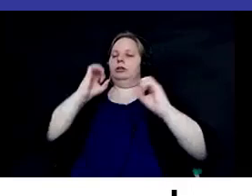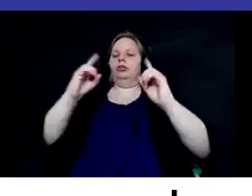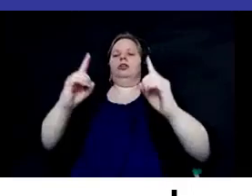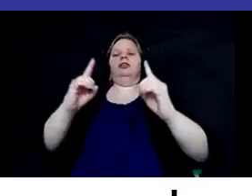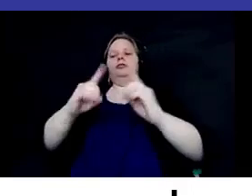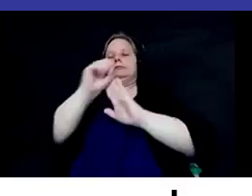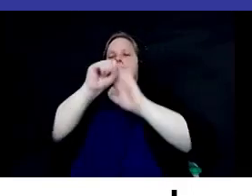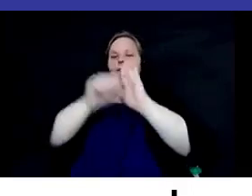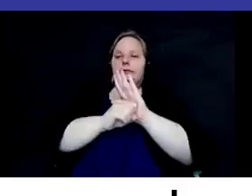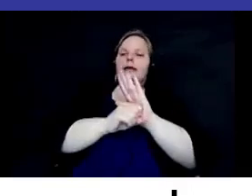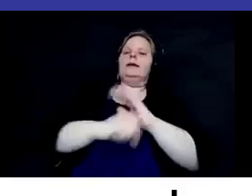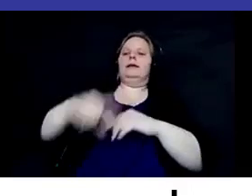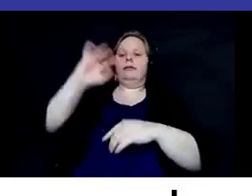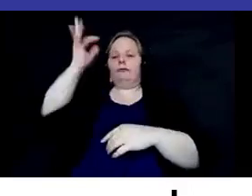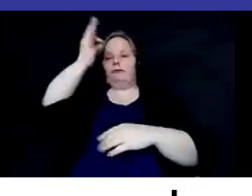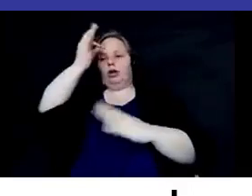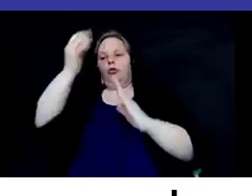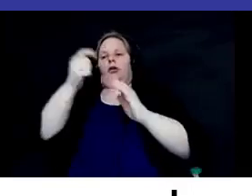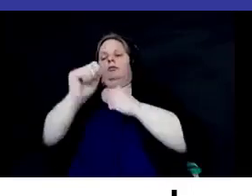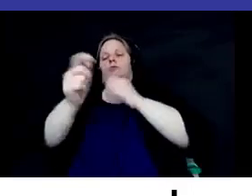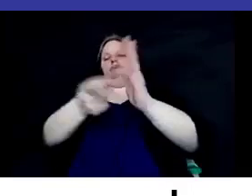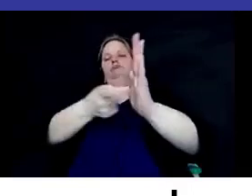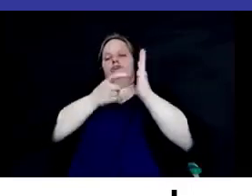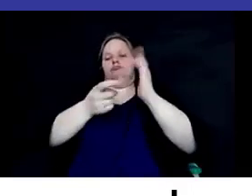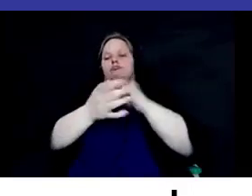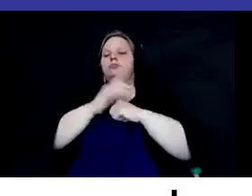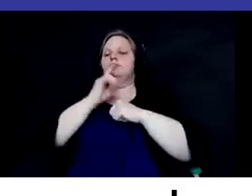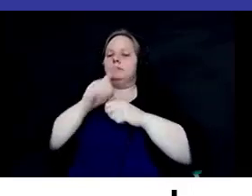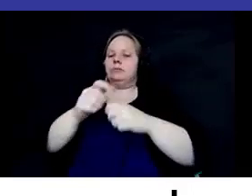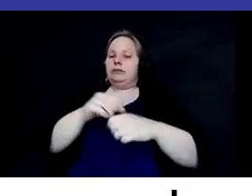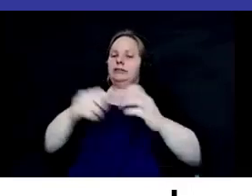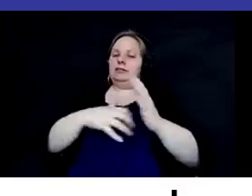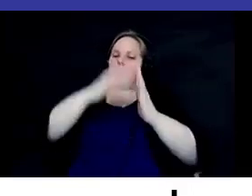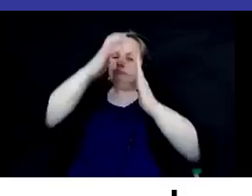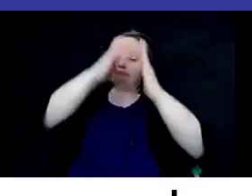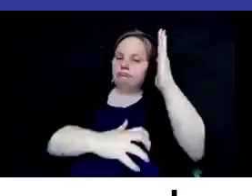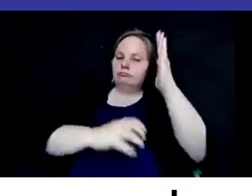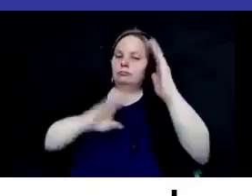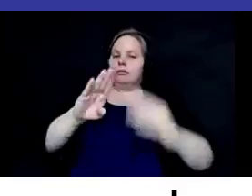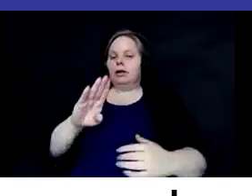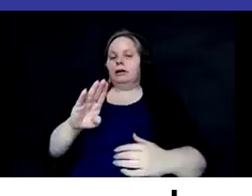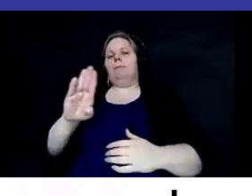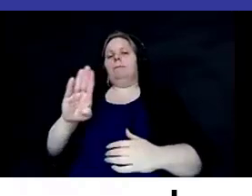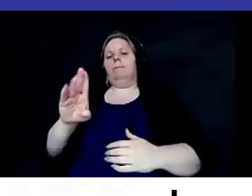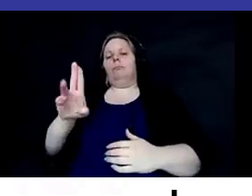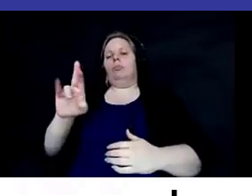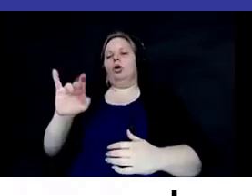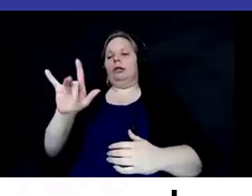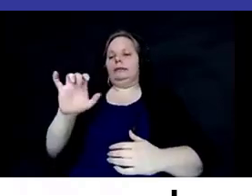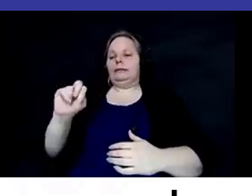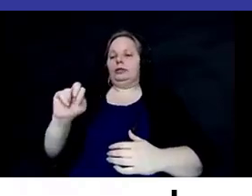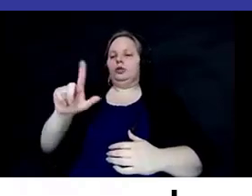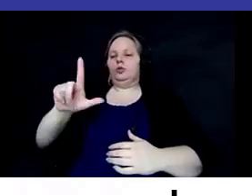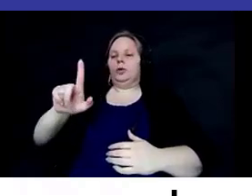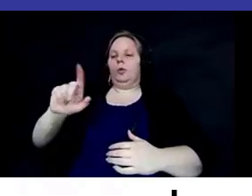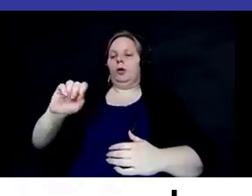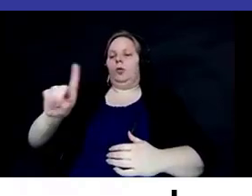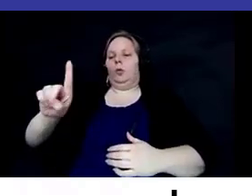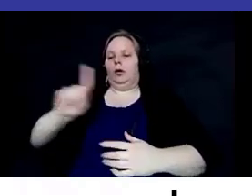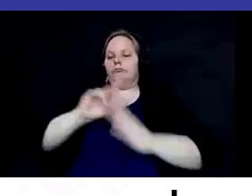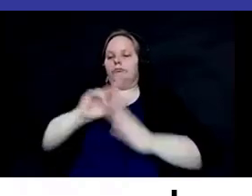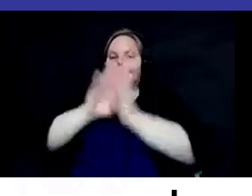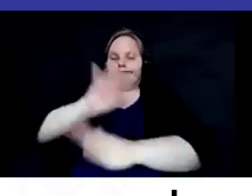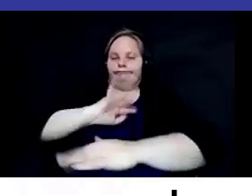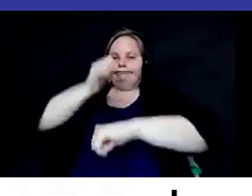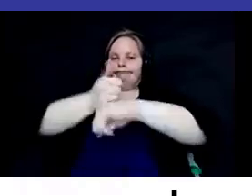An extensive bulletin was developed, 2101. We wanted to get that bulletin out before we provided additional kind of